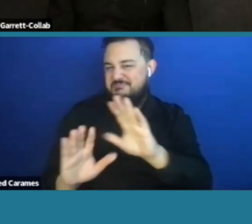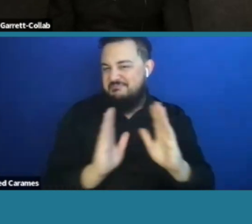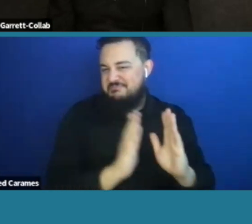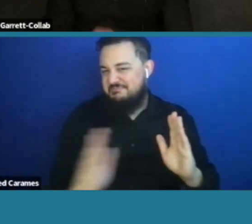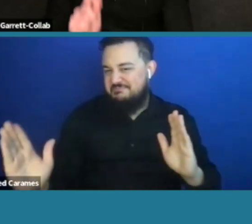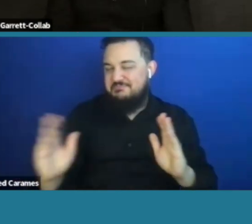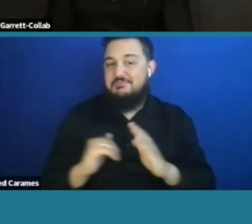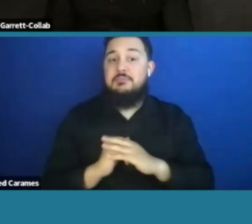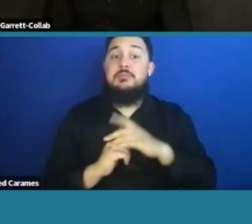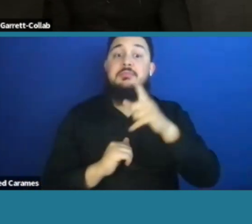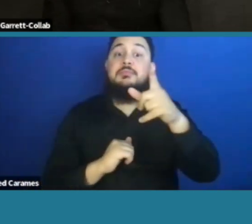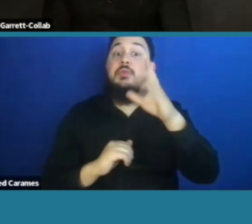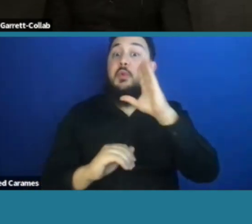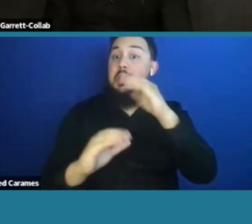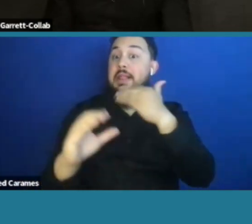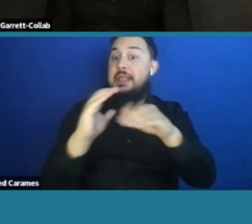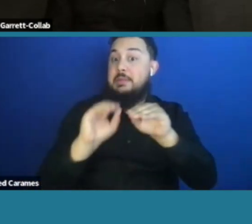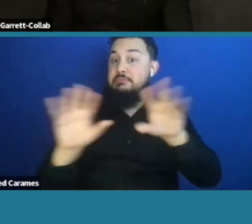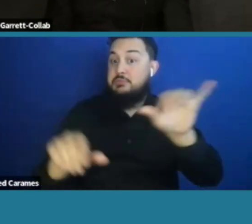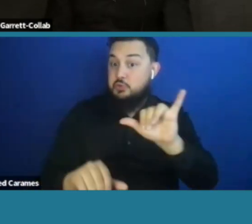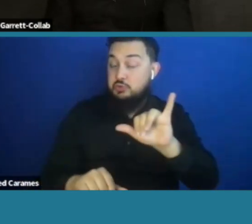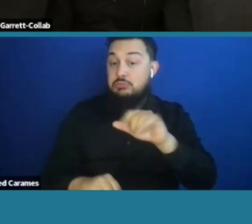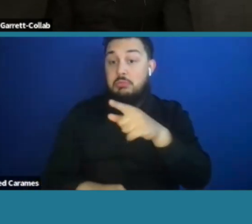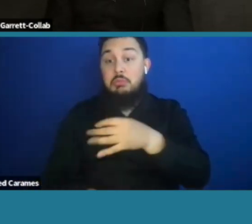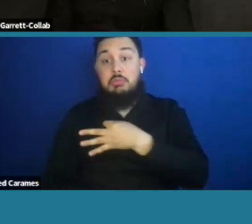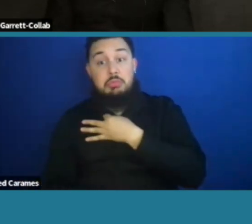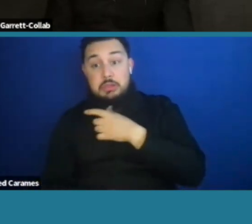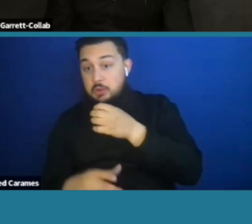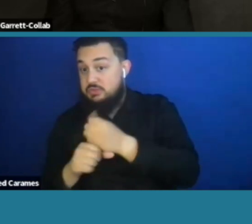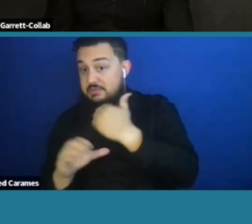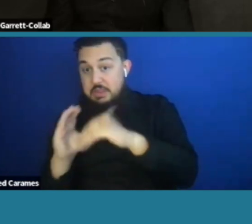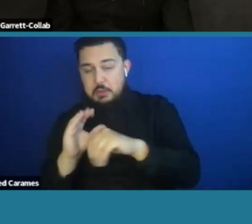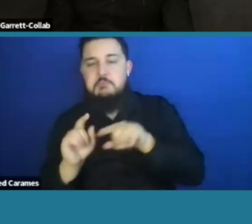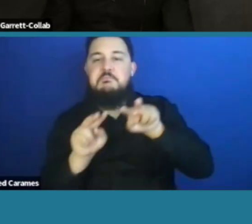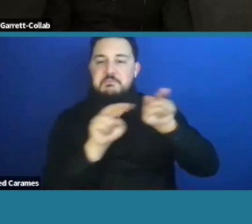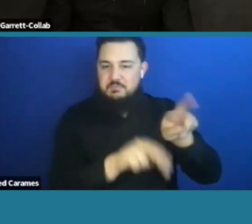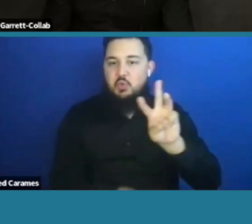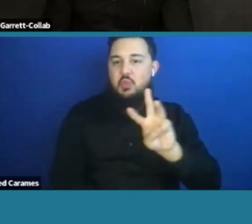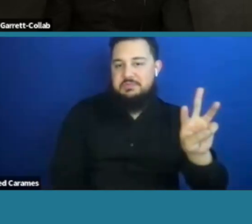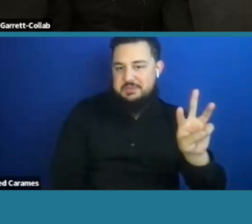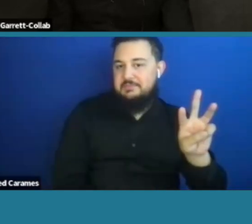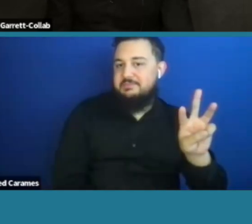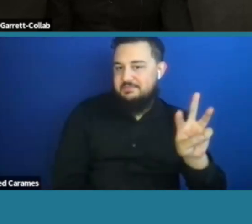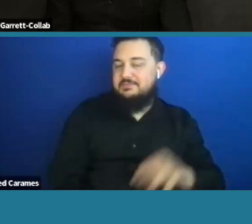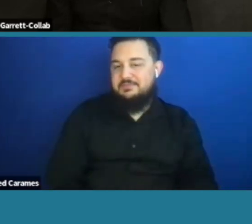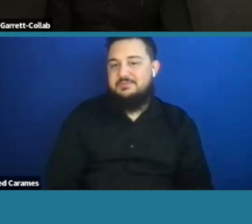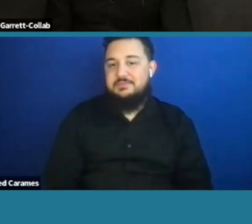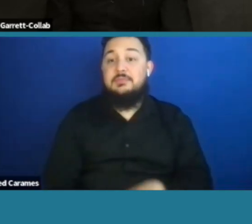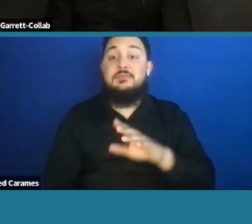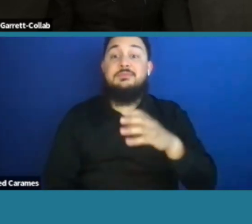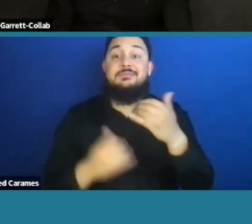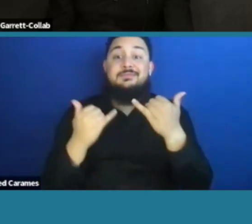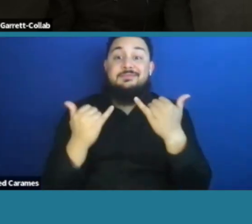as a reminder, also on our website if you would like to check that out. We are going to be bringing today's program to a close